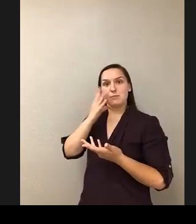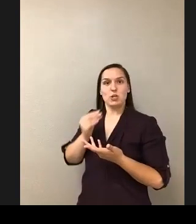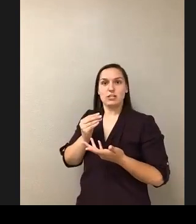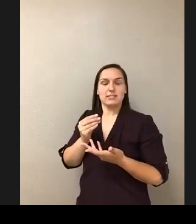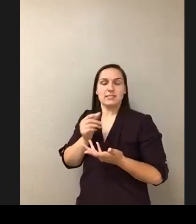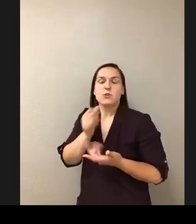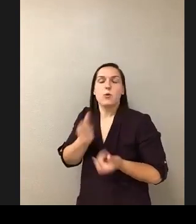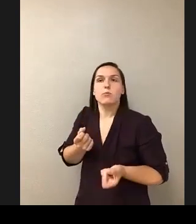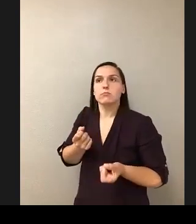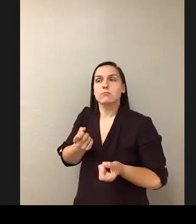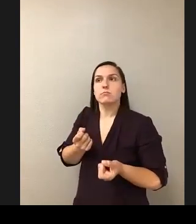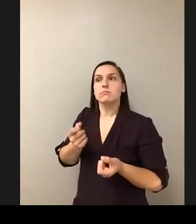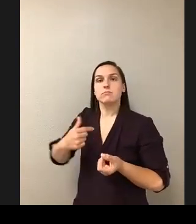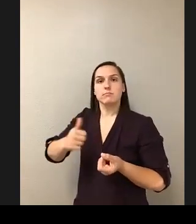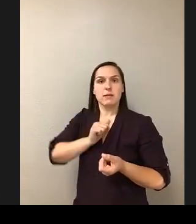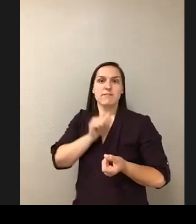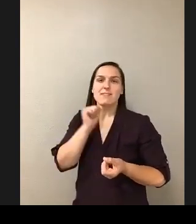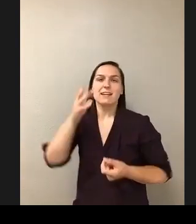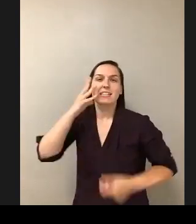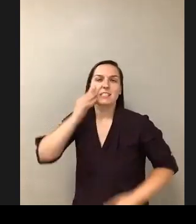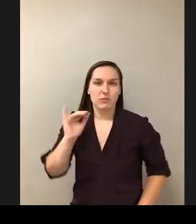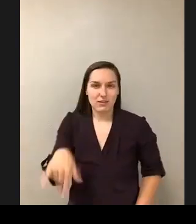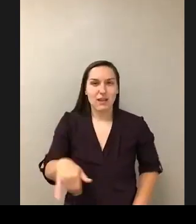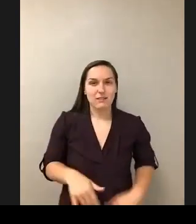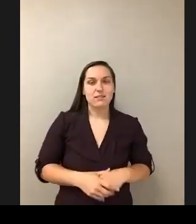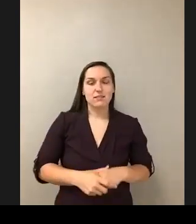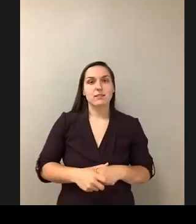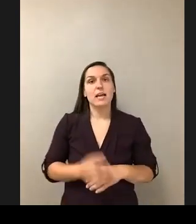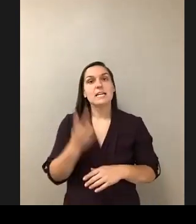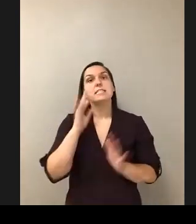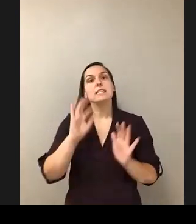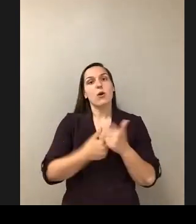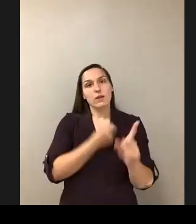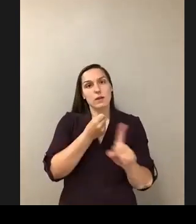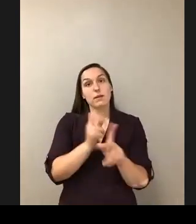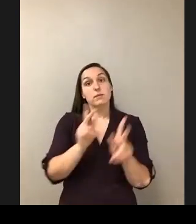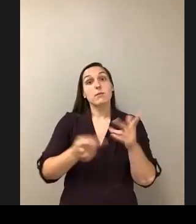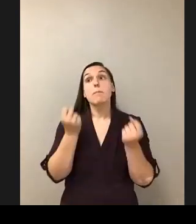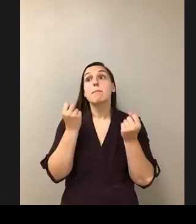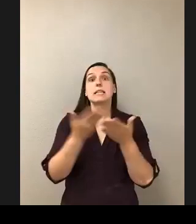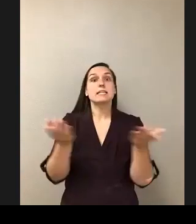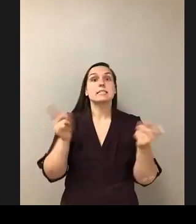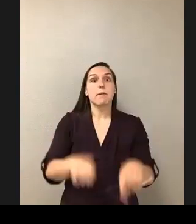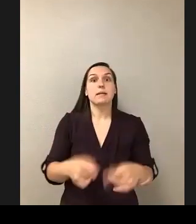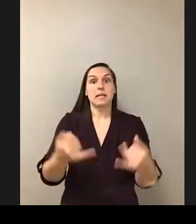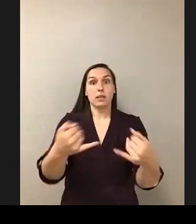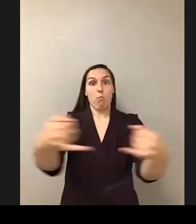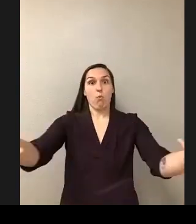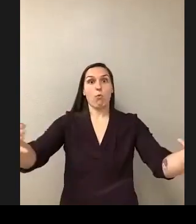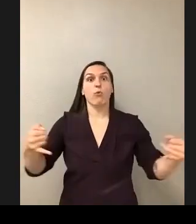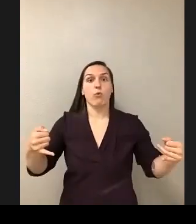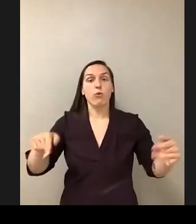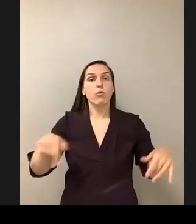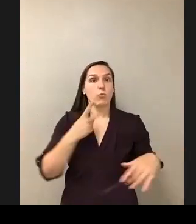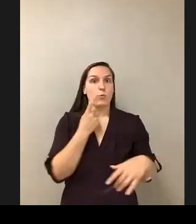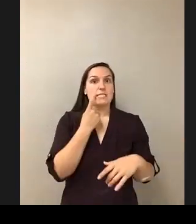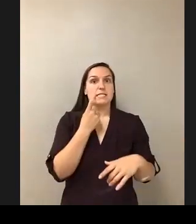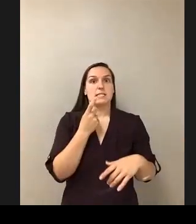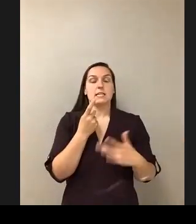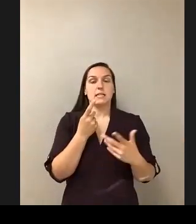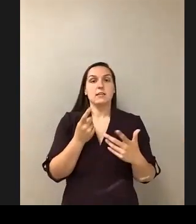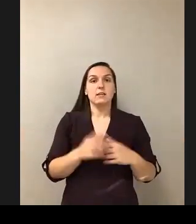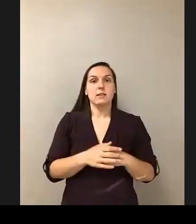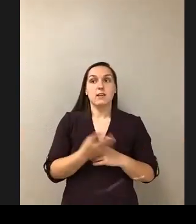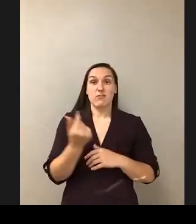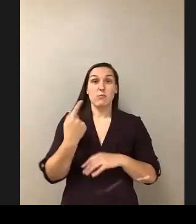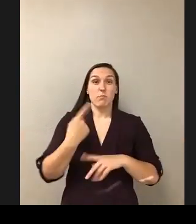affects people. You know, when there was a lot happening at the border just recently, a couple of